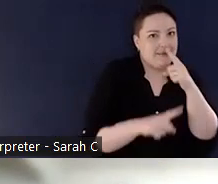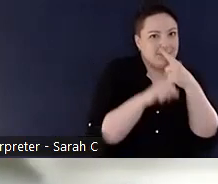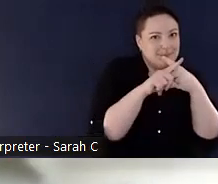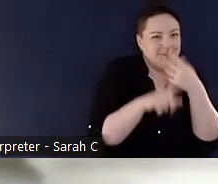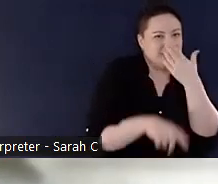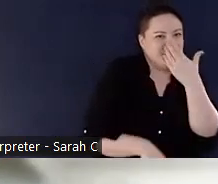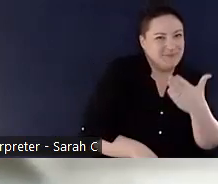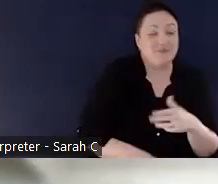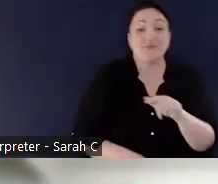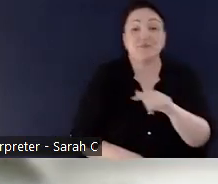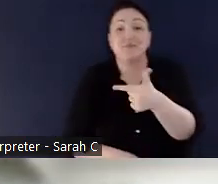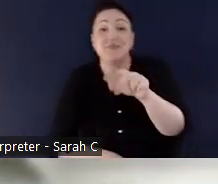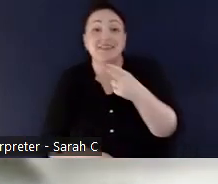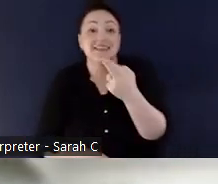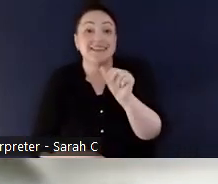Great. Thanks, Alina.